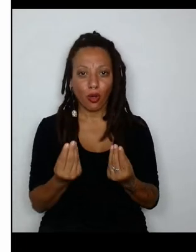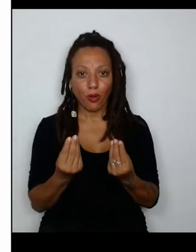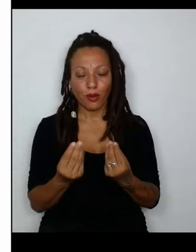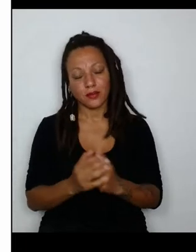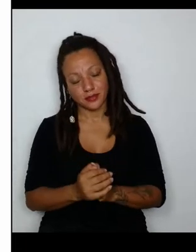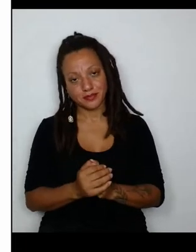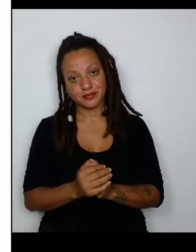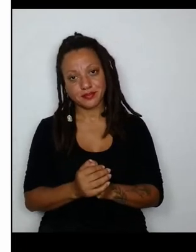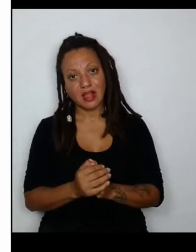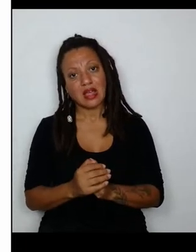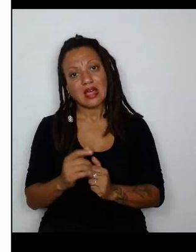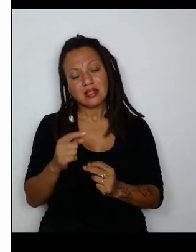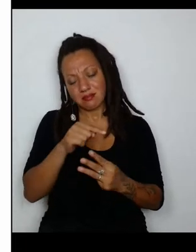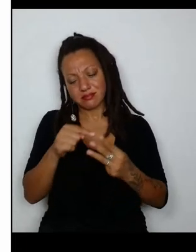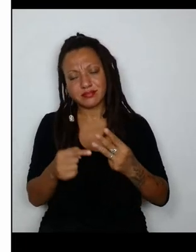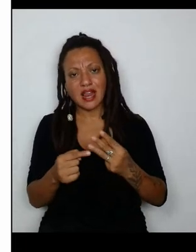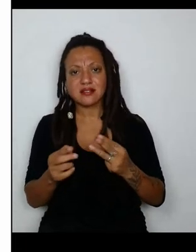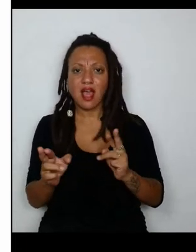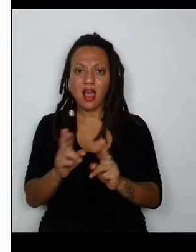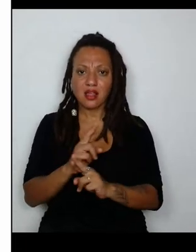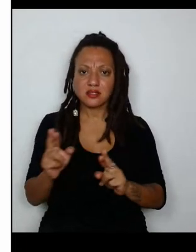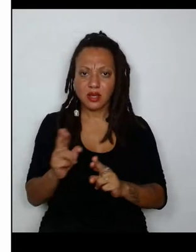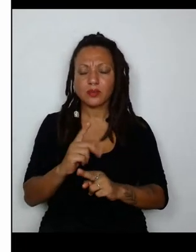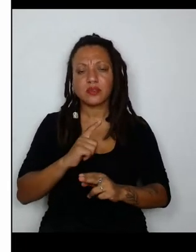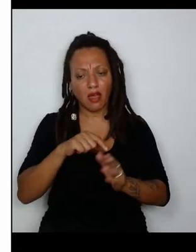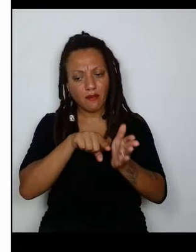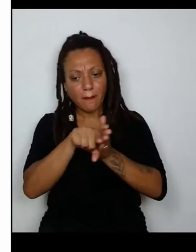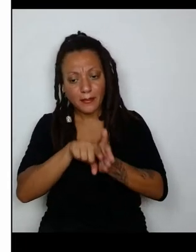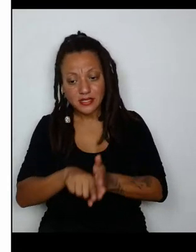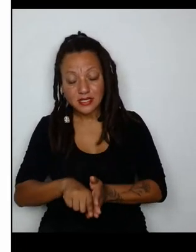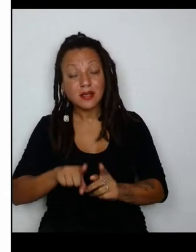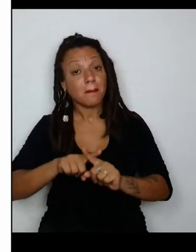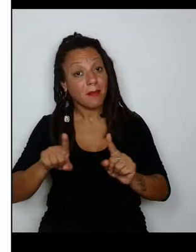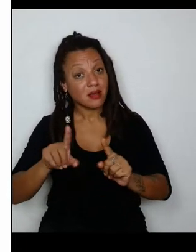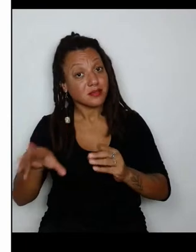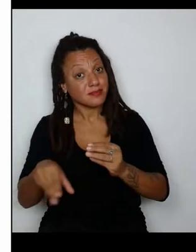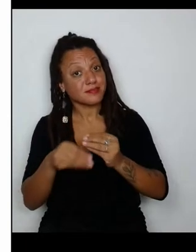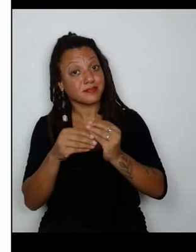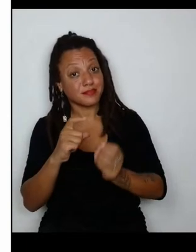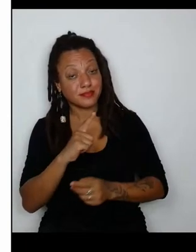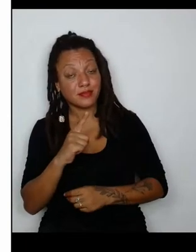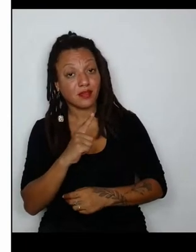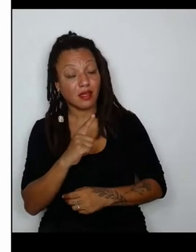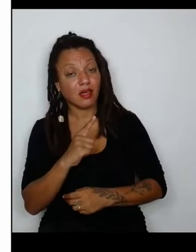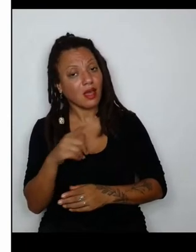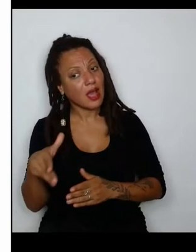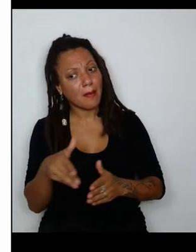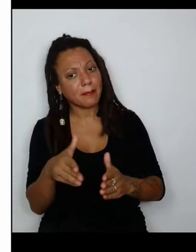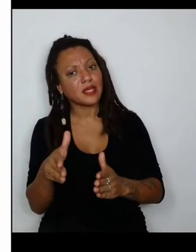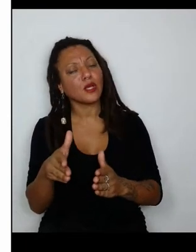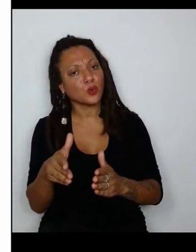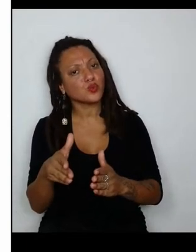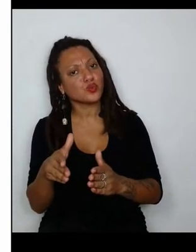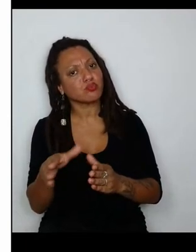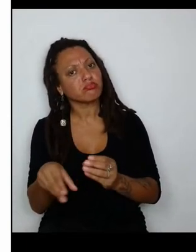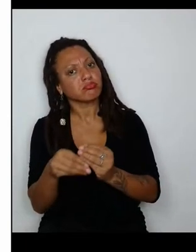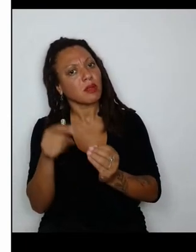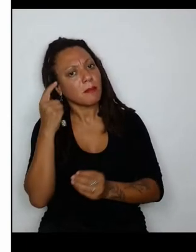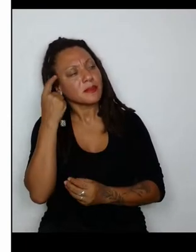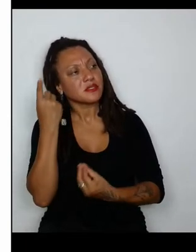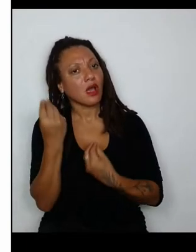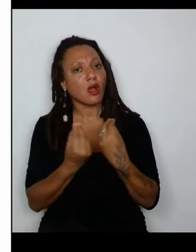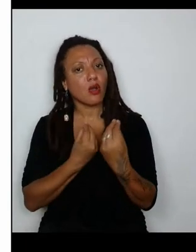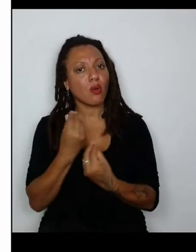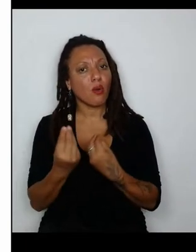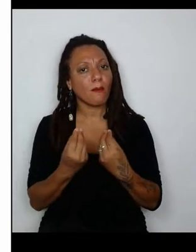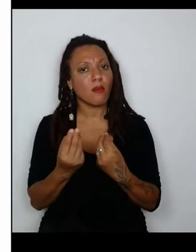certainly both avenues offer rich possibilities for continuing to think about the complex relationships between people places and